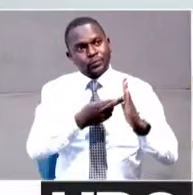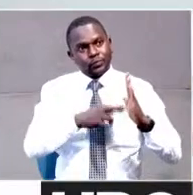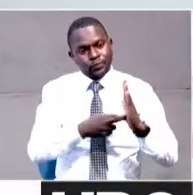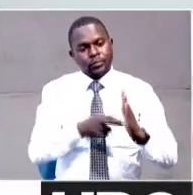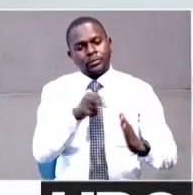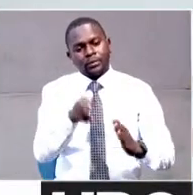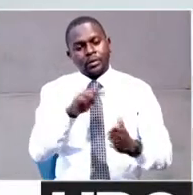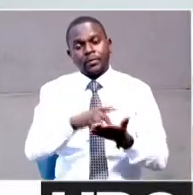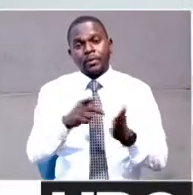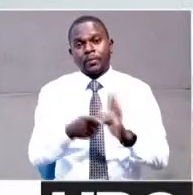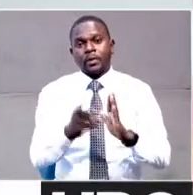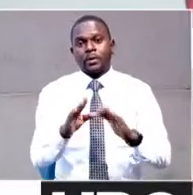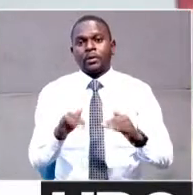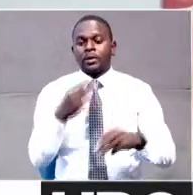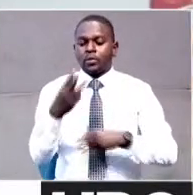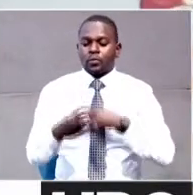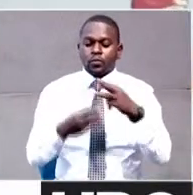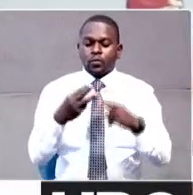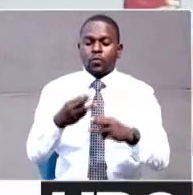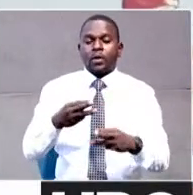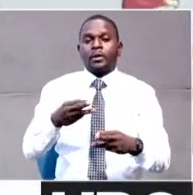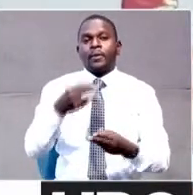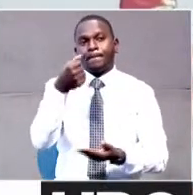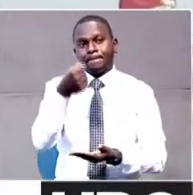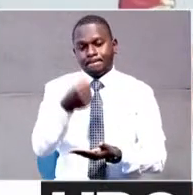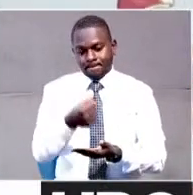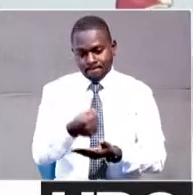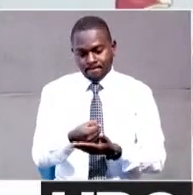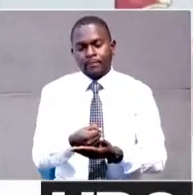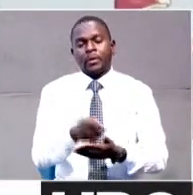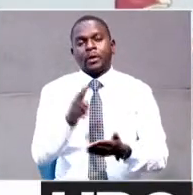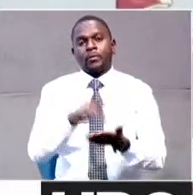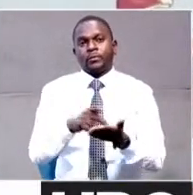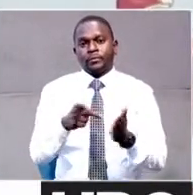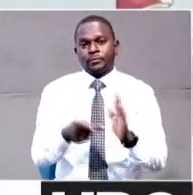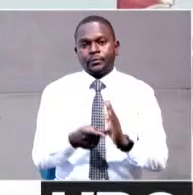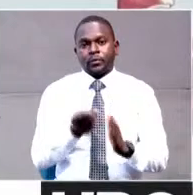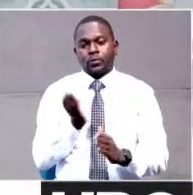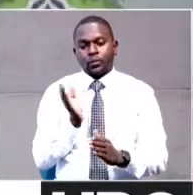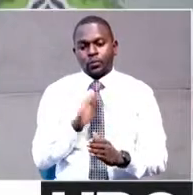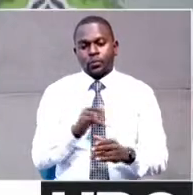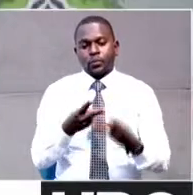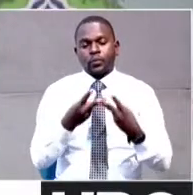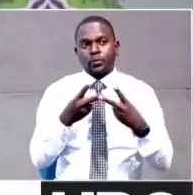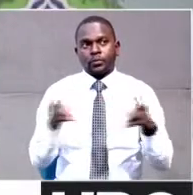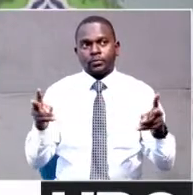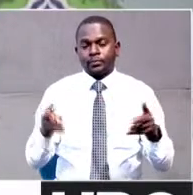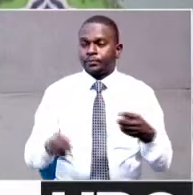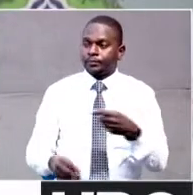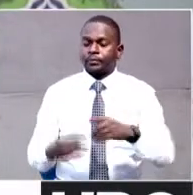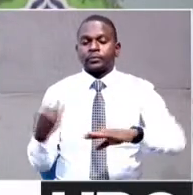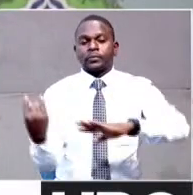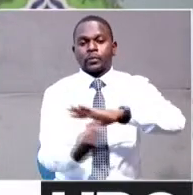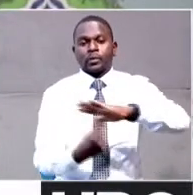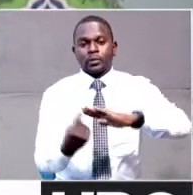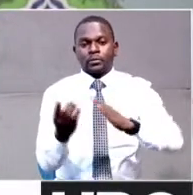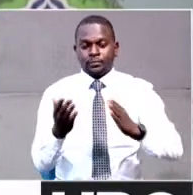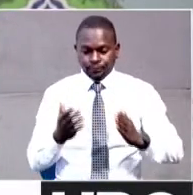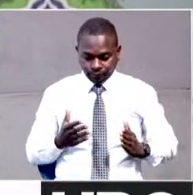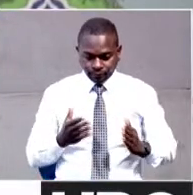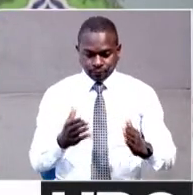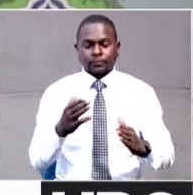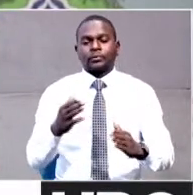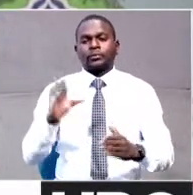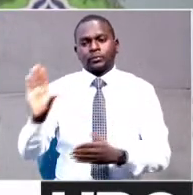this project by the World Bank are holding the project from a complete takeoff. The conditions of the loan from the World